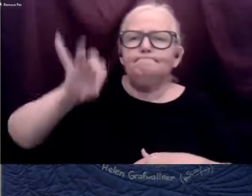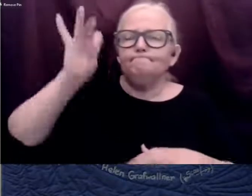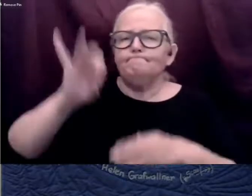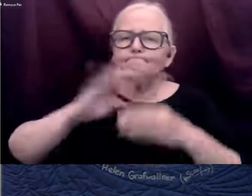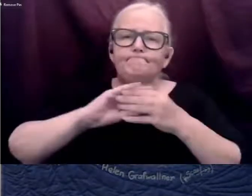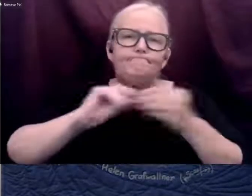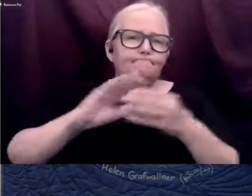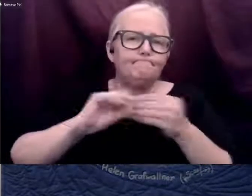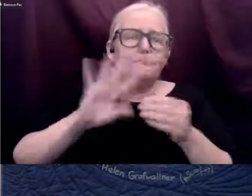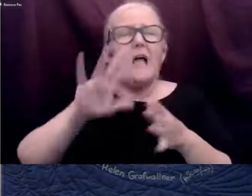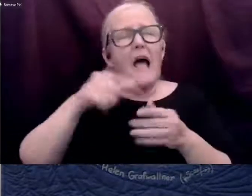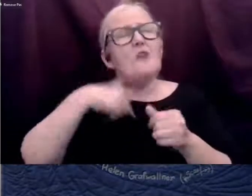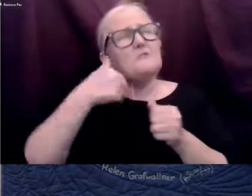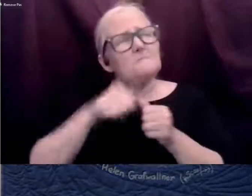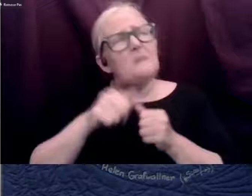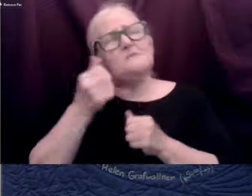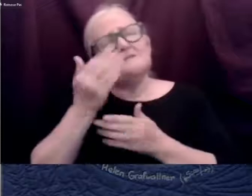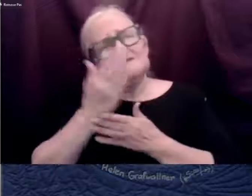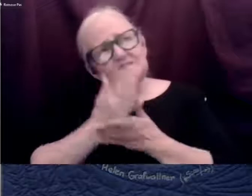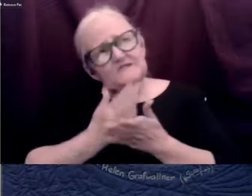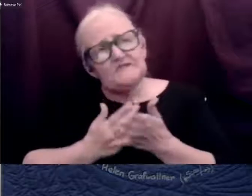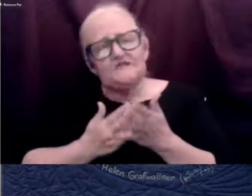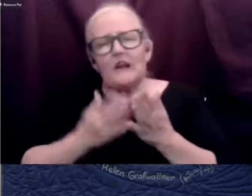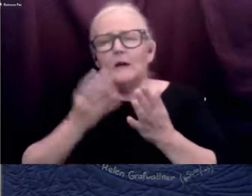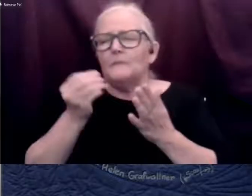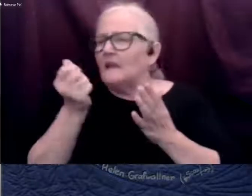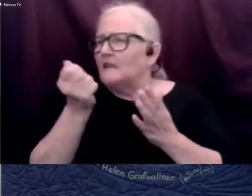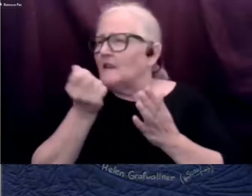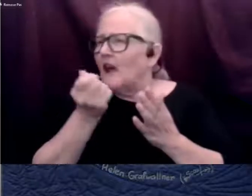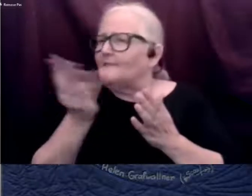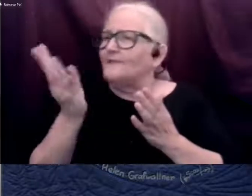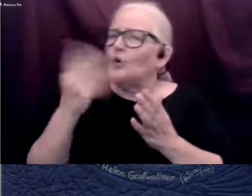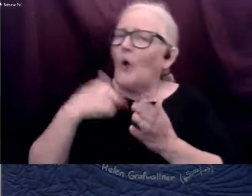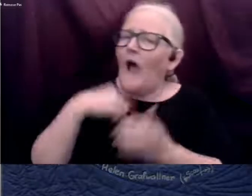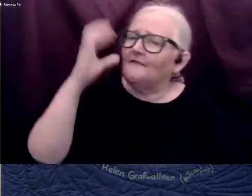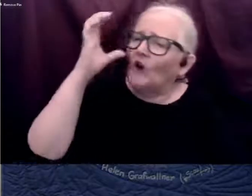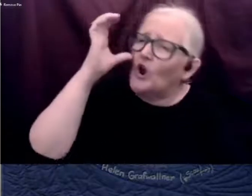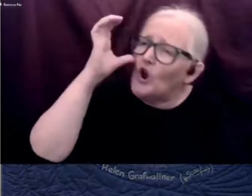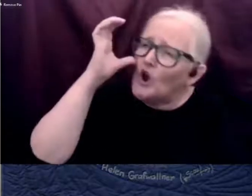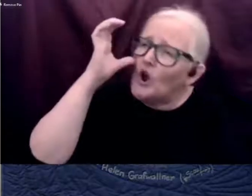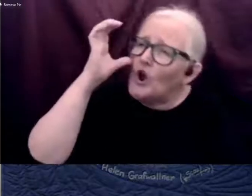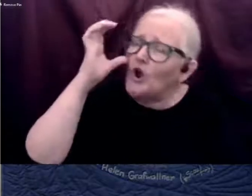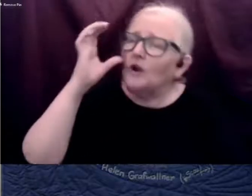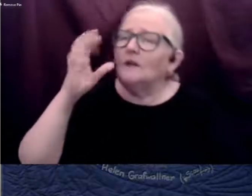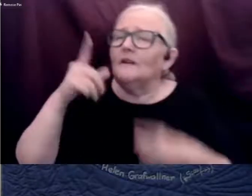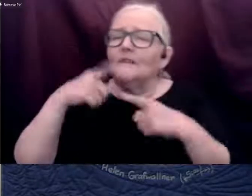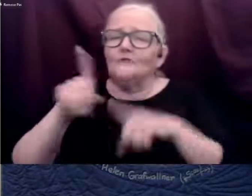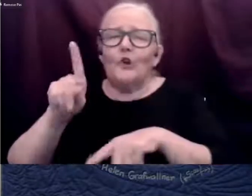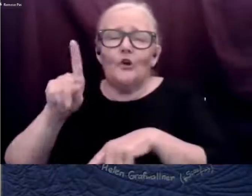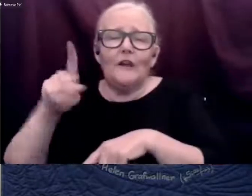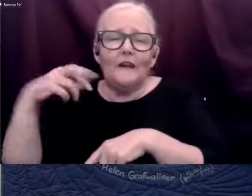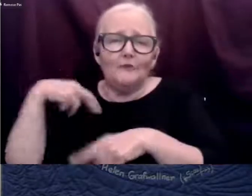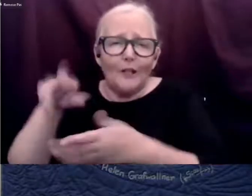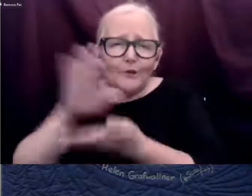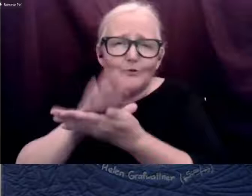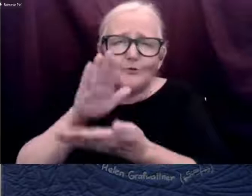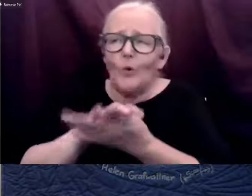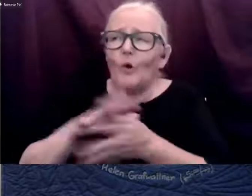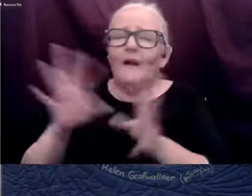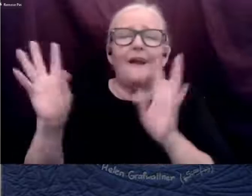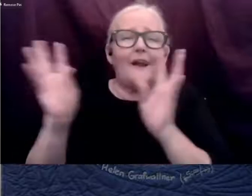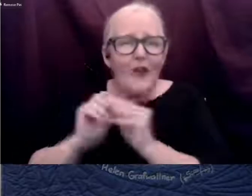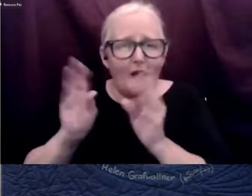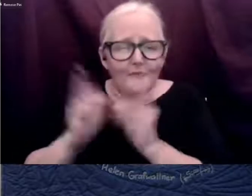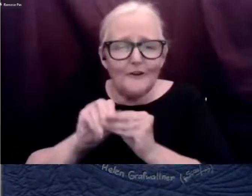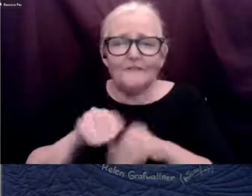of a handful I've heard over the years in seminary and at church conferences. I remember the way some sermons made me